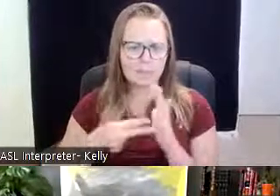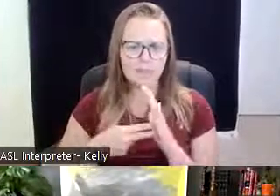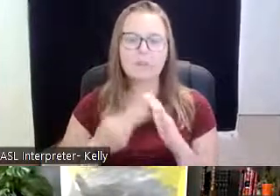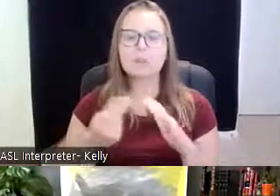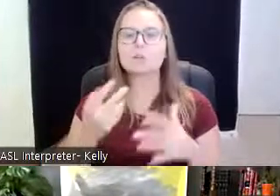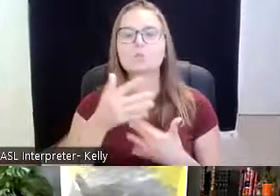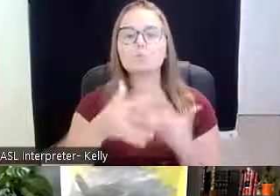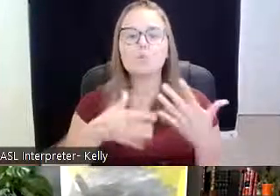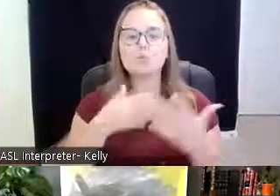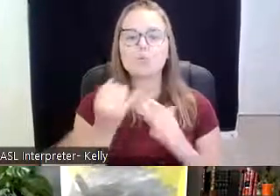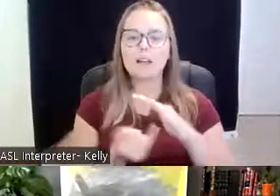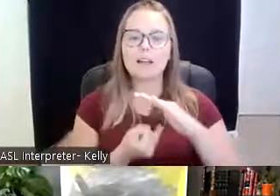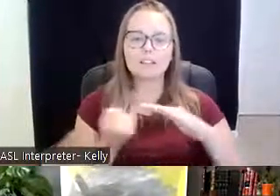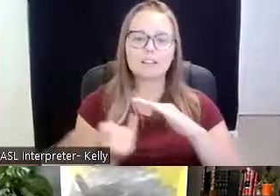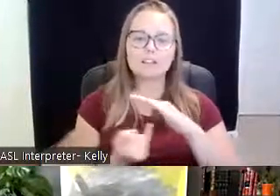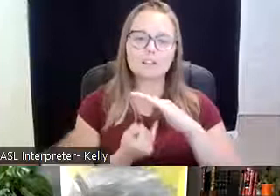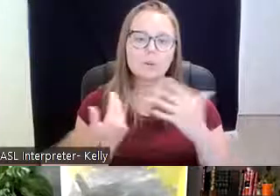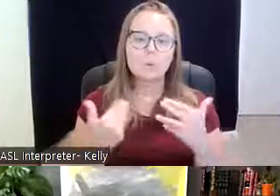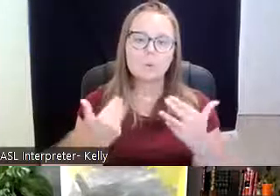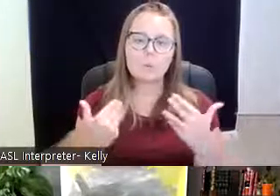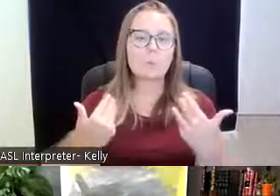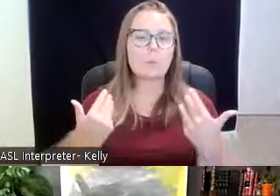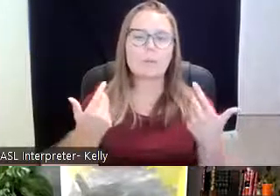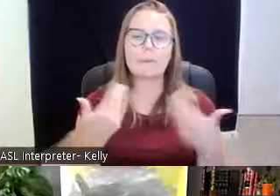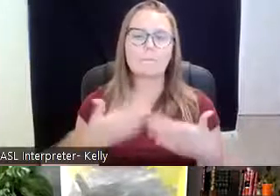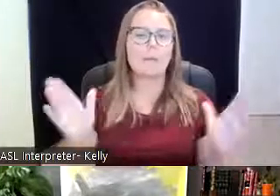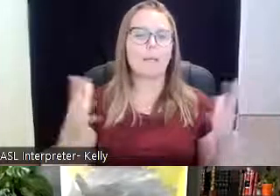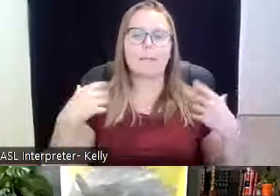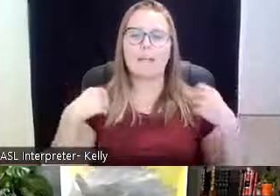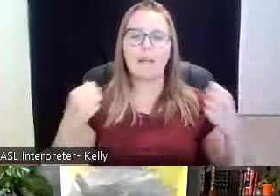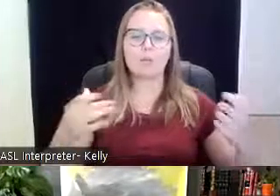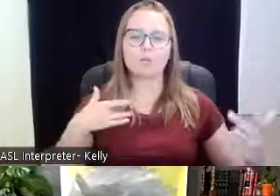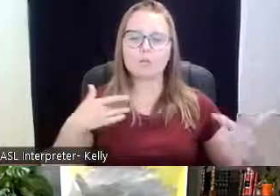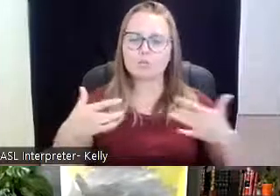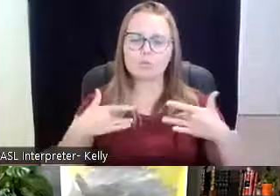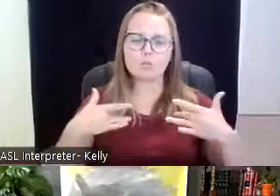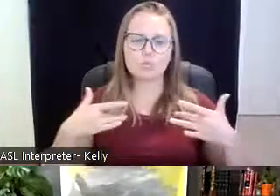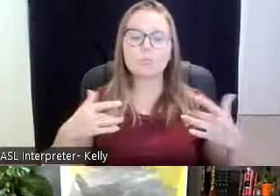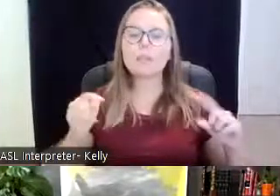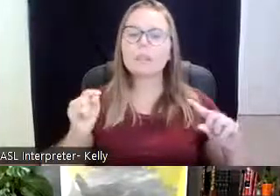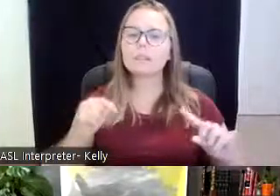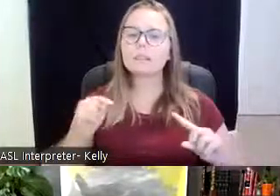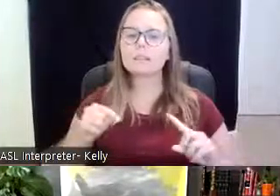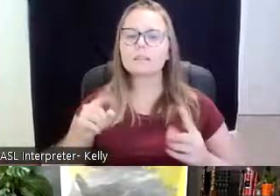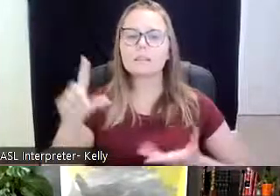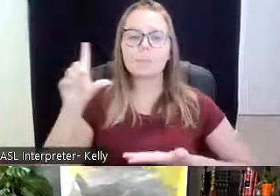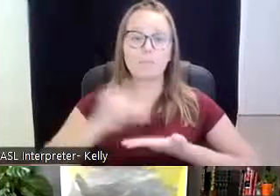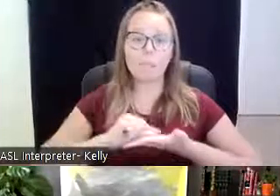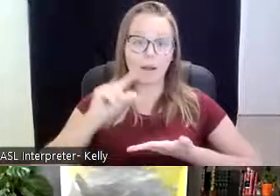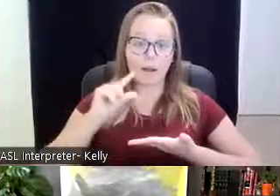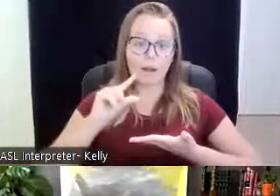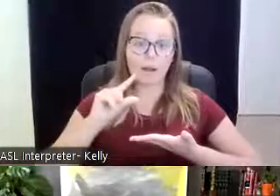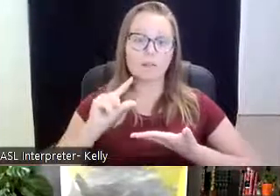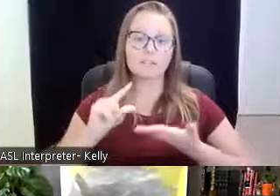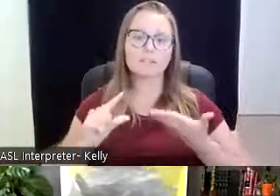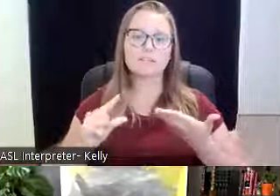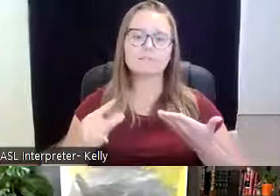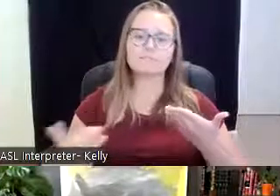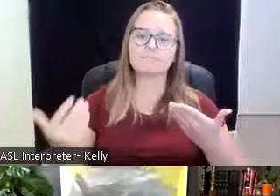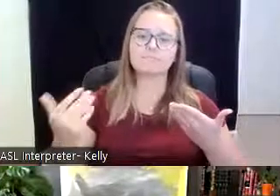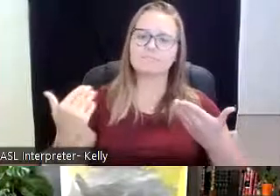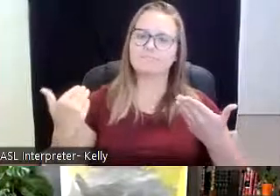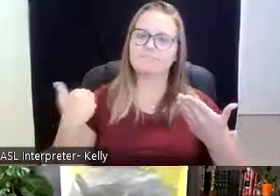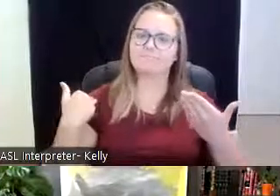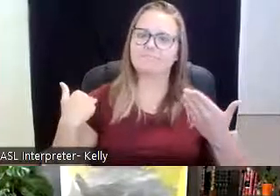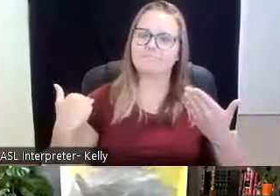isolation is a major public health concern. Now, of course, this was published just in